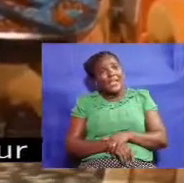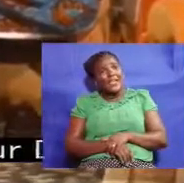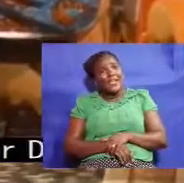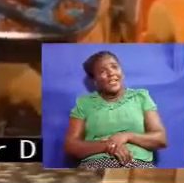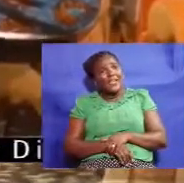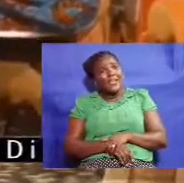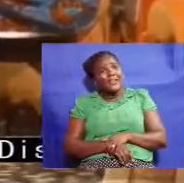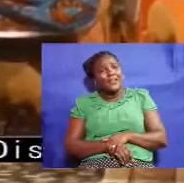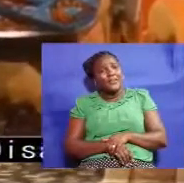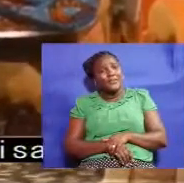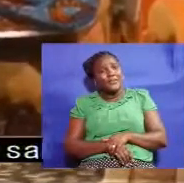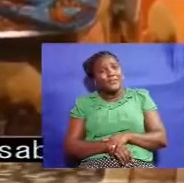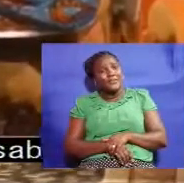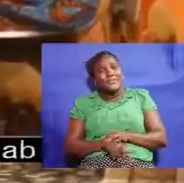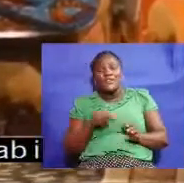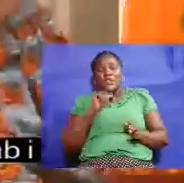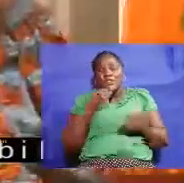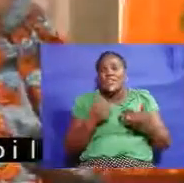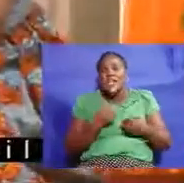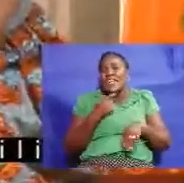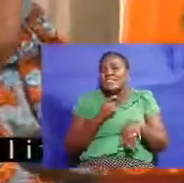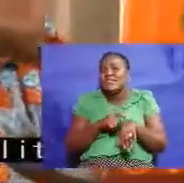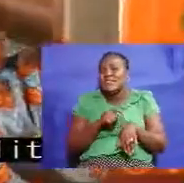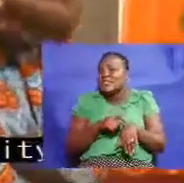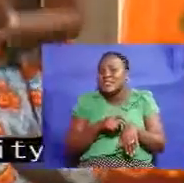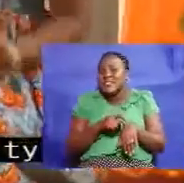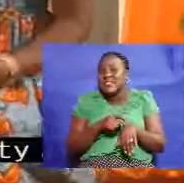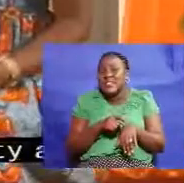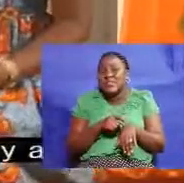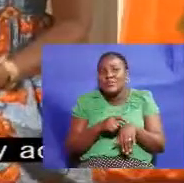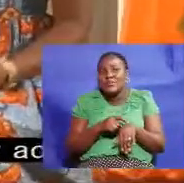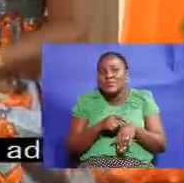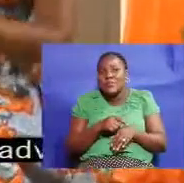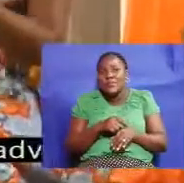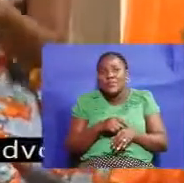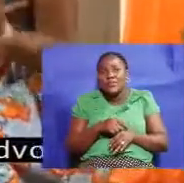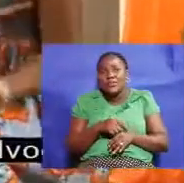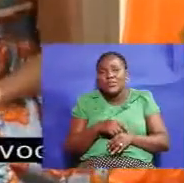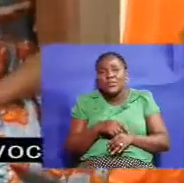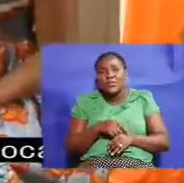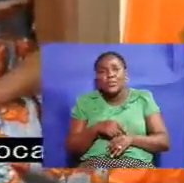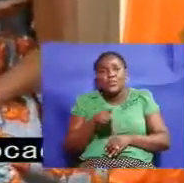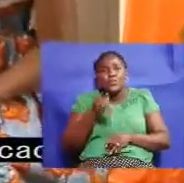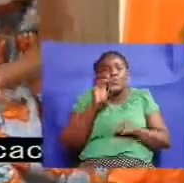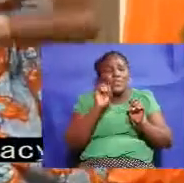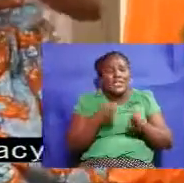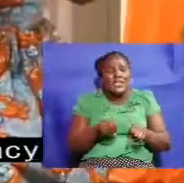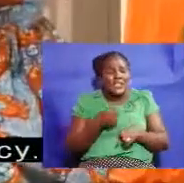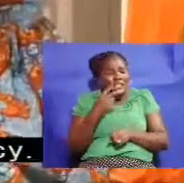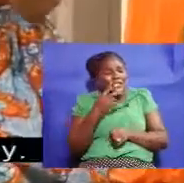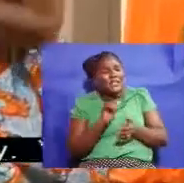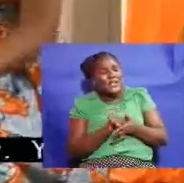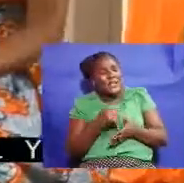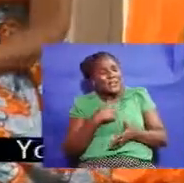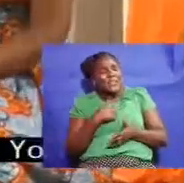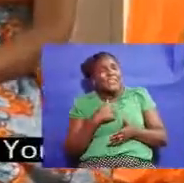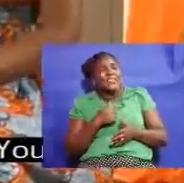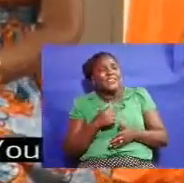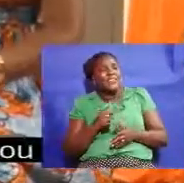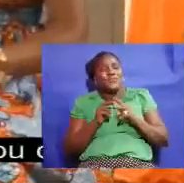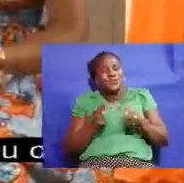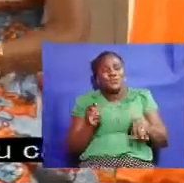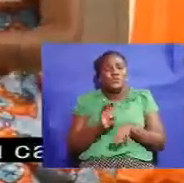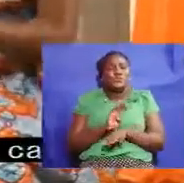I'm very busy. Exactly my point. Exactly my point. My dear brother, why are you the one